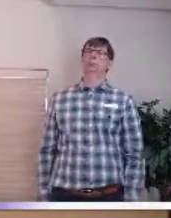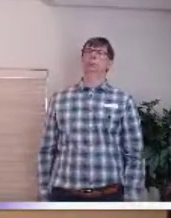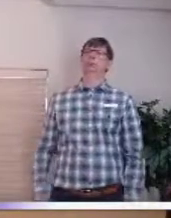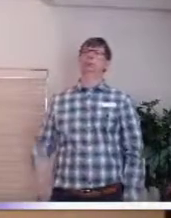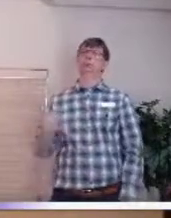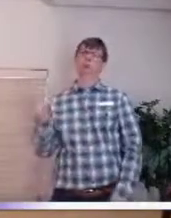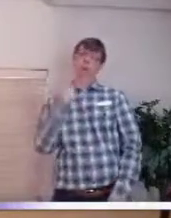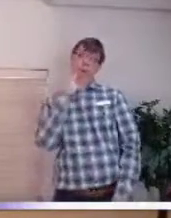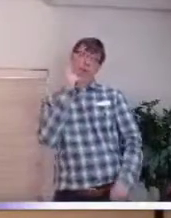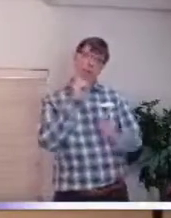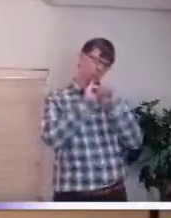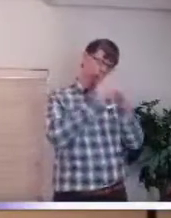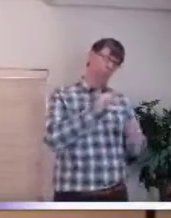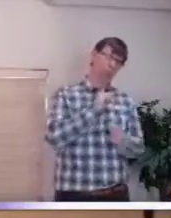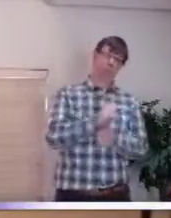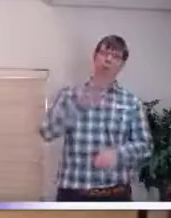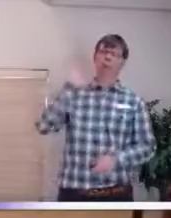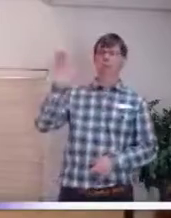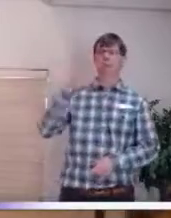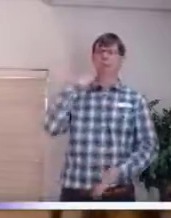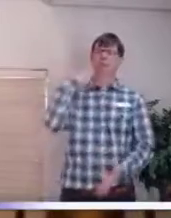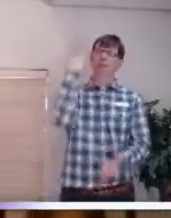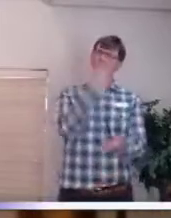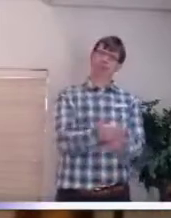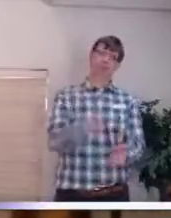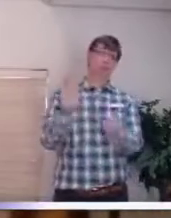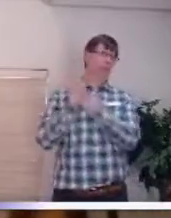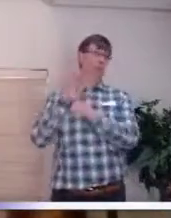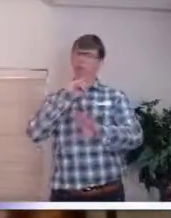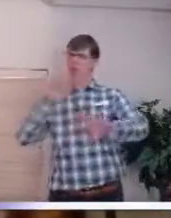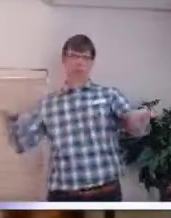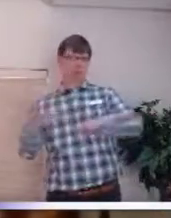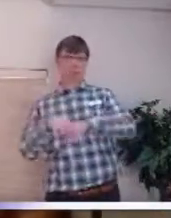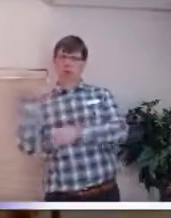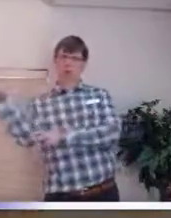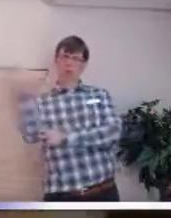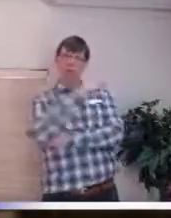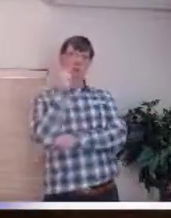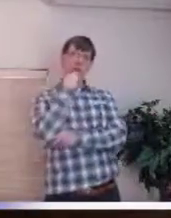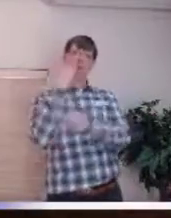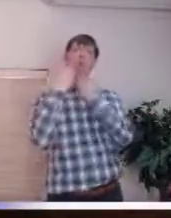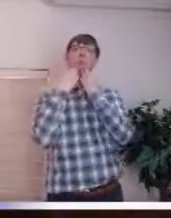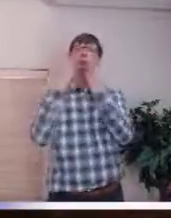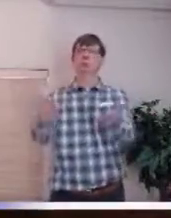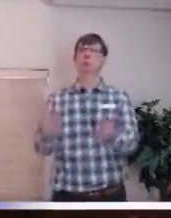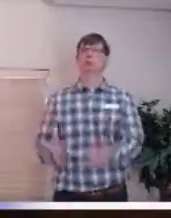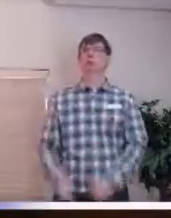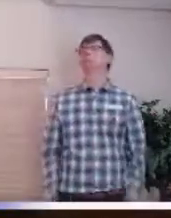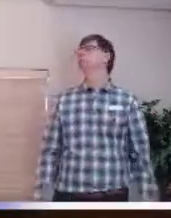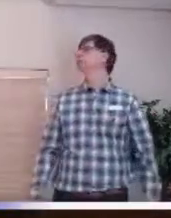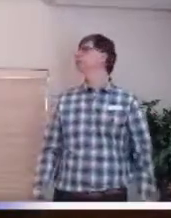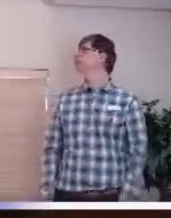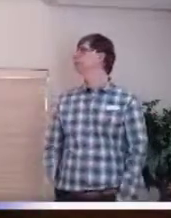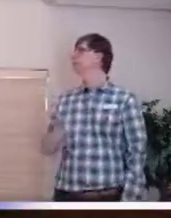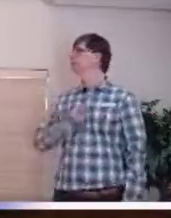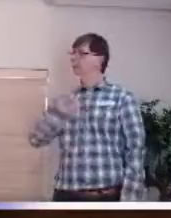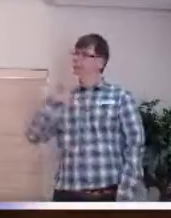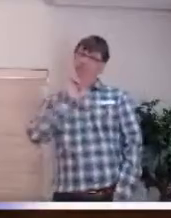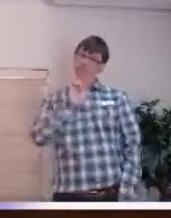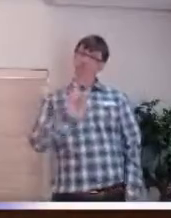When someone told me that, I said, what do you mean prove it? I don't need to prove anything. I'm grateful, darn it. I